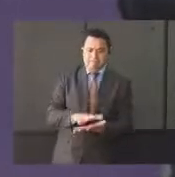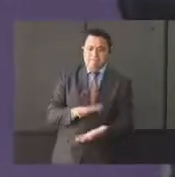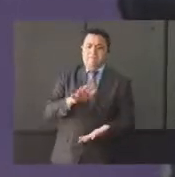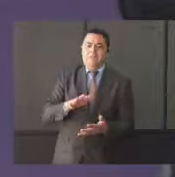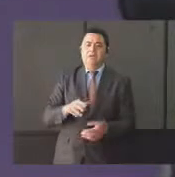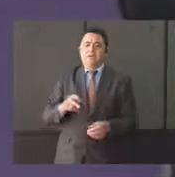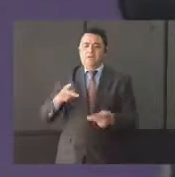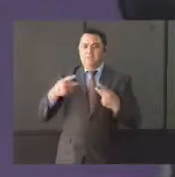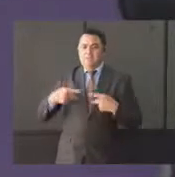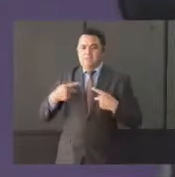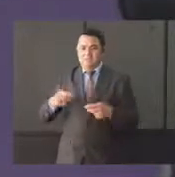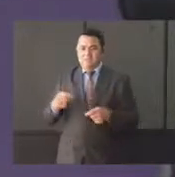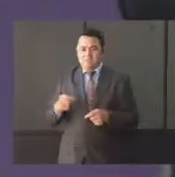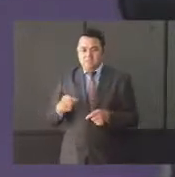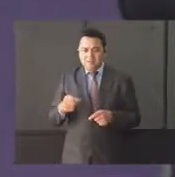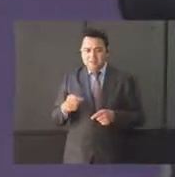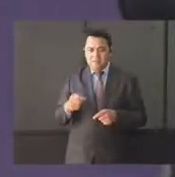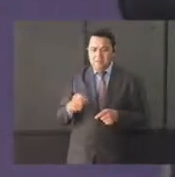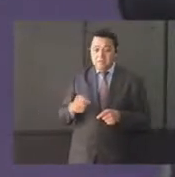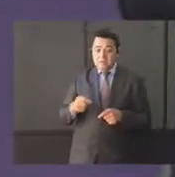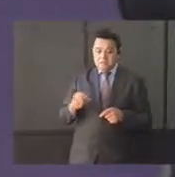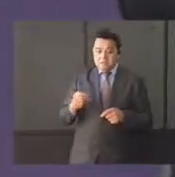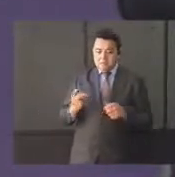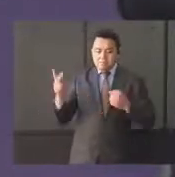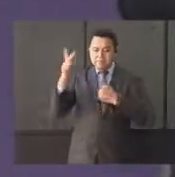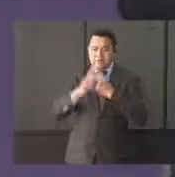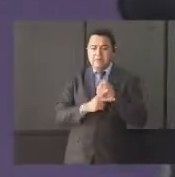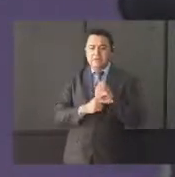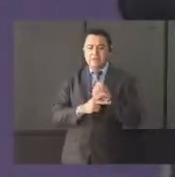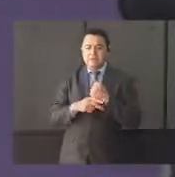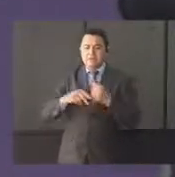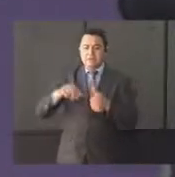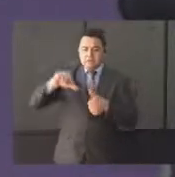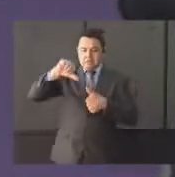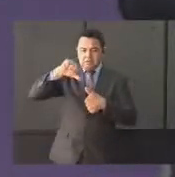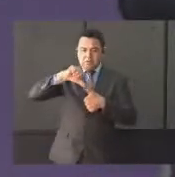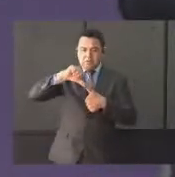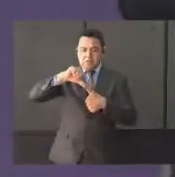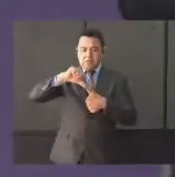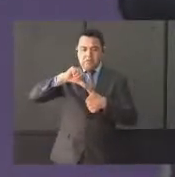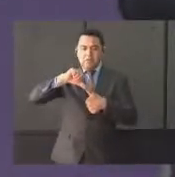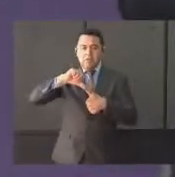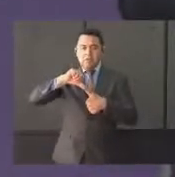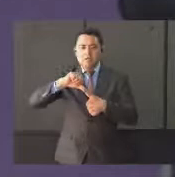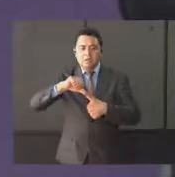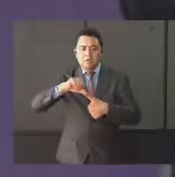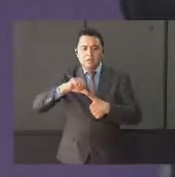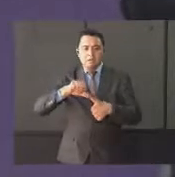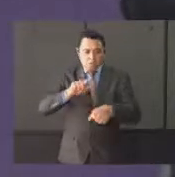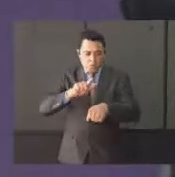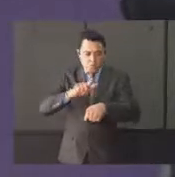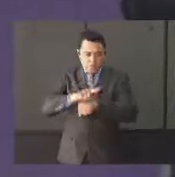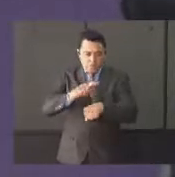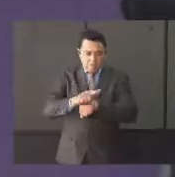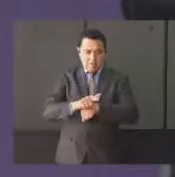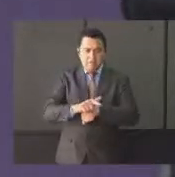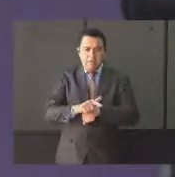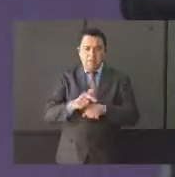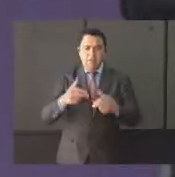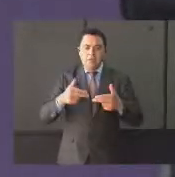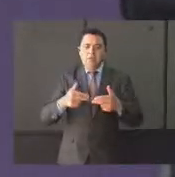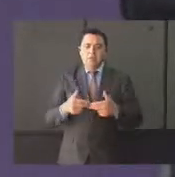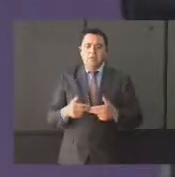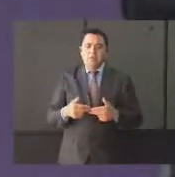have a majority of the population coming from 3 Central American countries, which are Guatemala, Honduras,